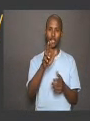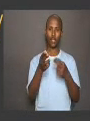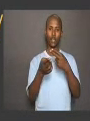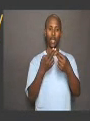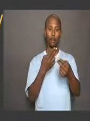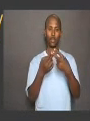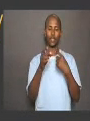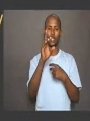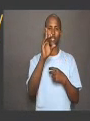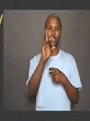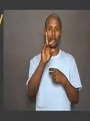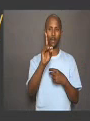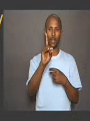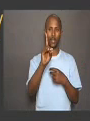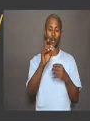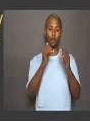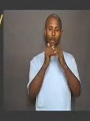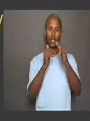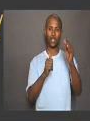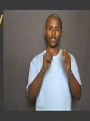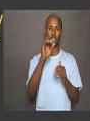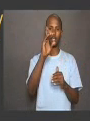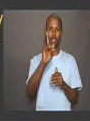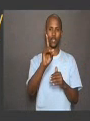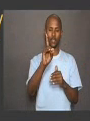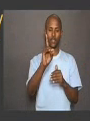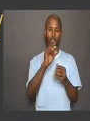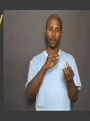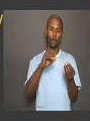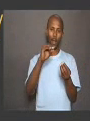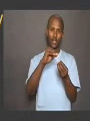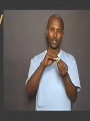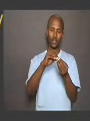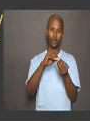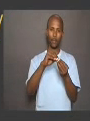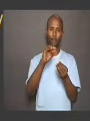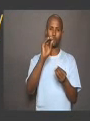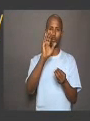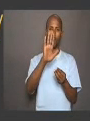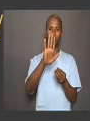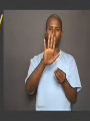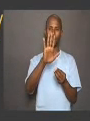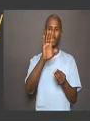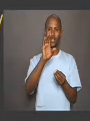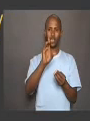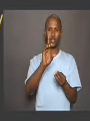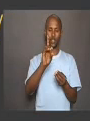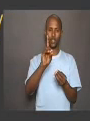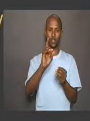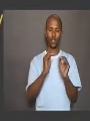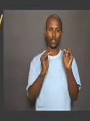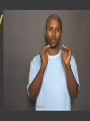3 times 7 minus D plus